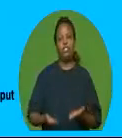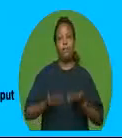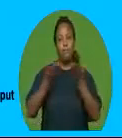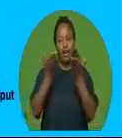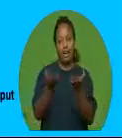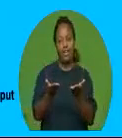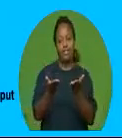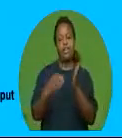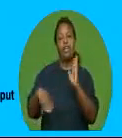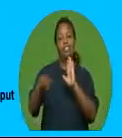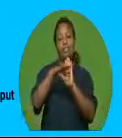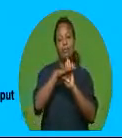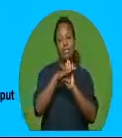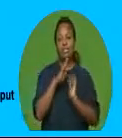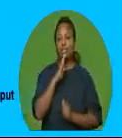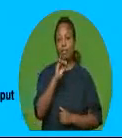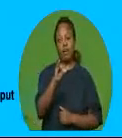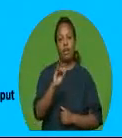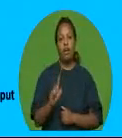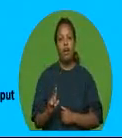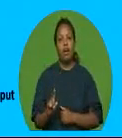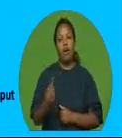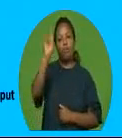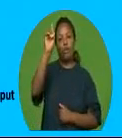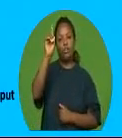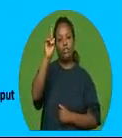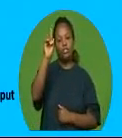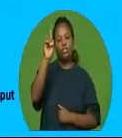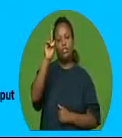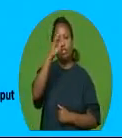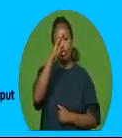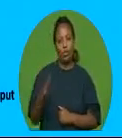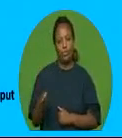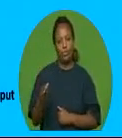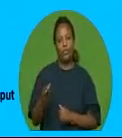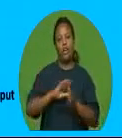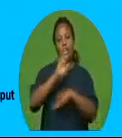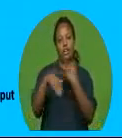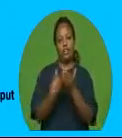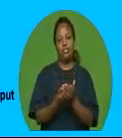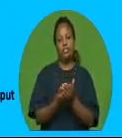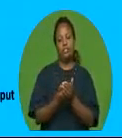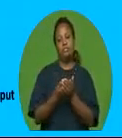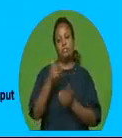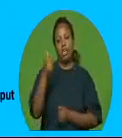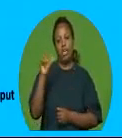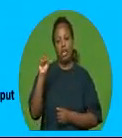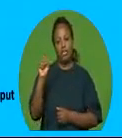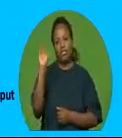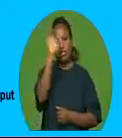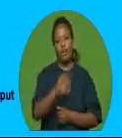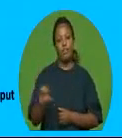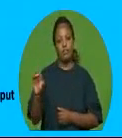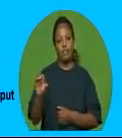output supplied is represented by an upward sloping aggregate supply AS